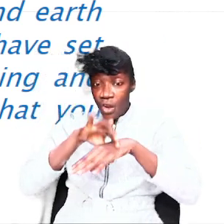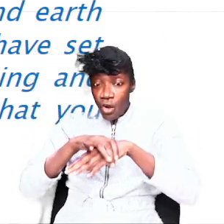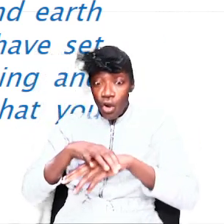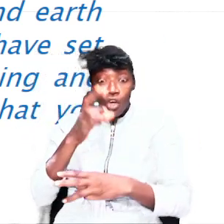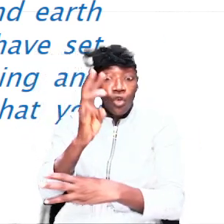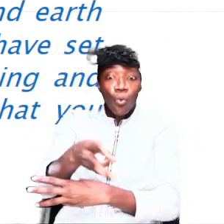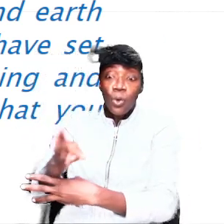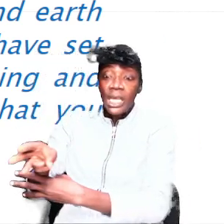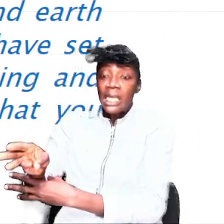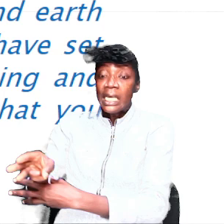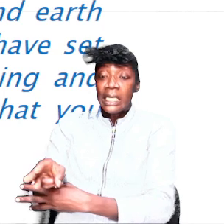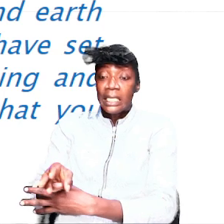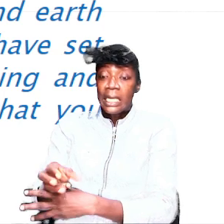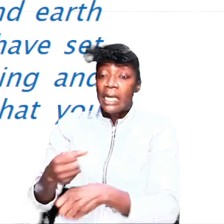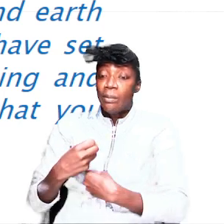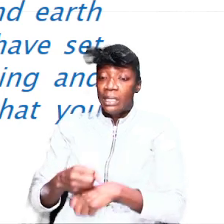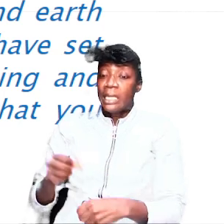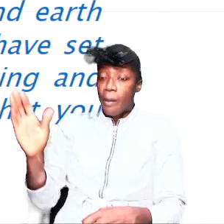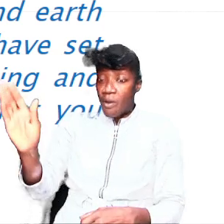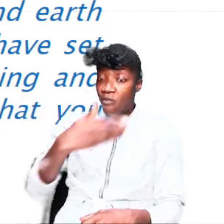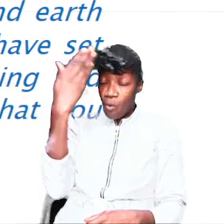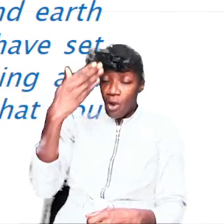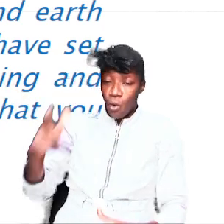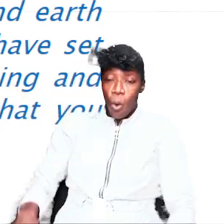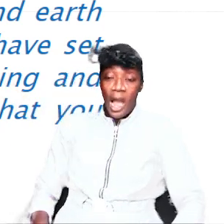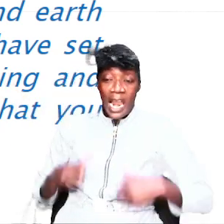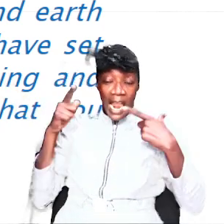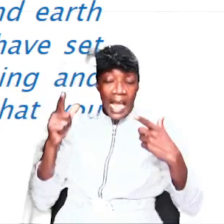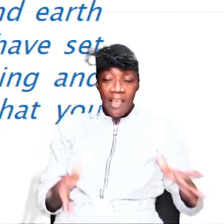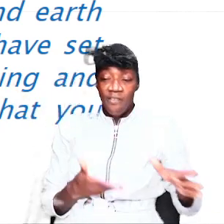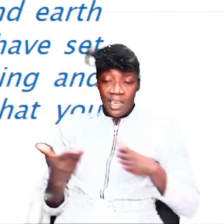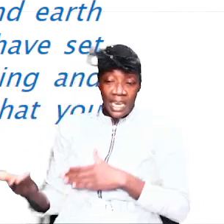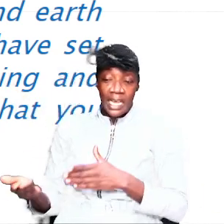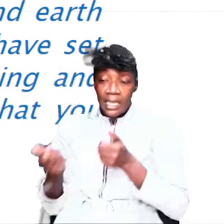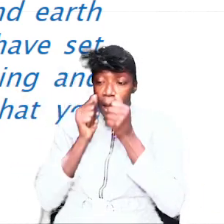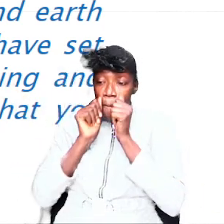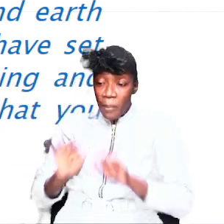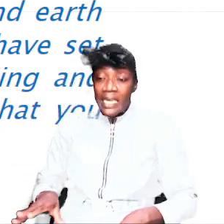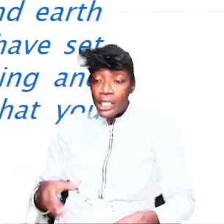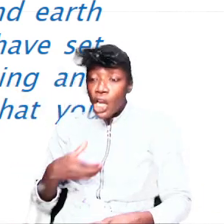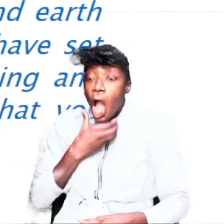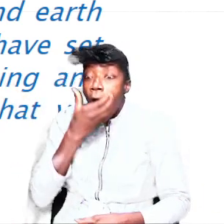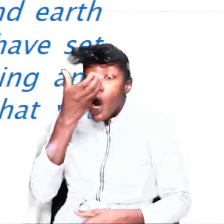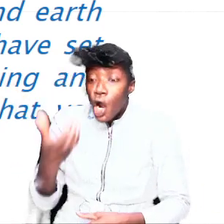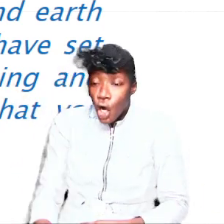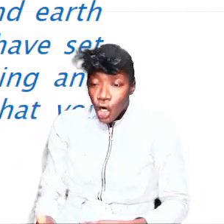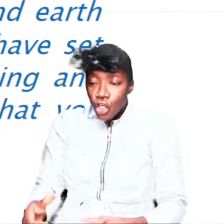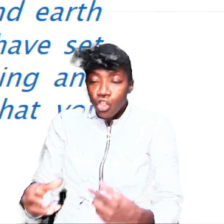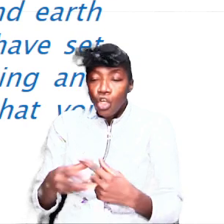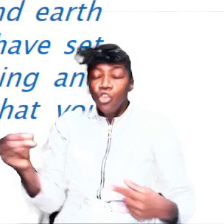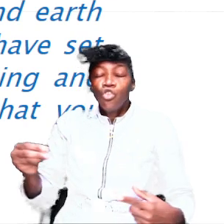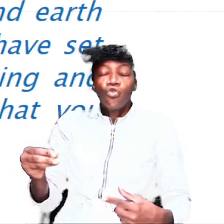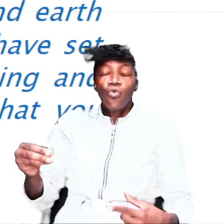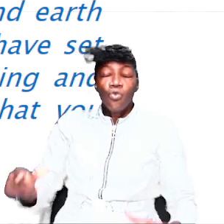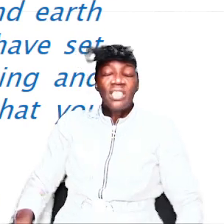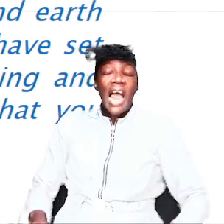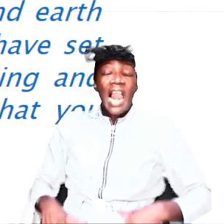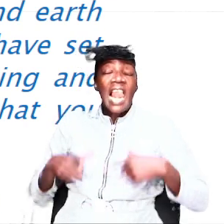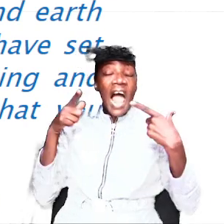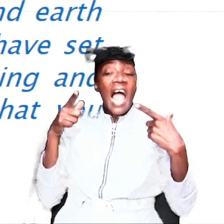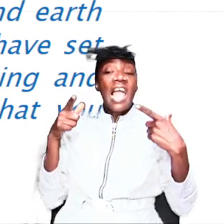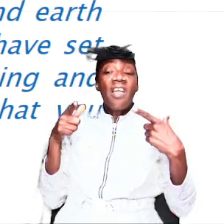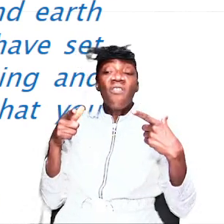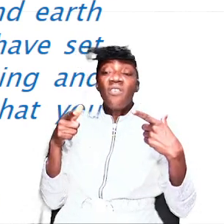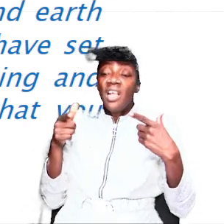set before you life and death, blessings and curse. So choose life in order that you